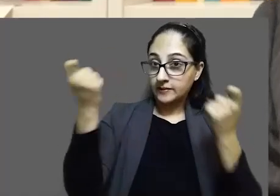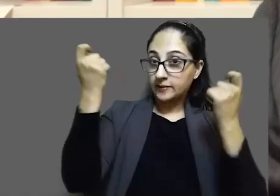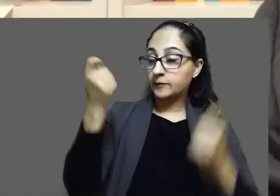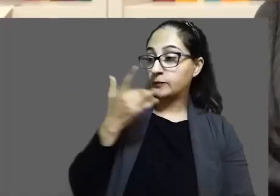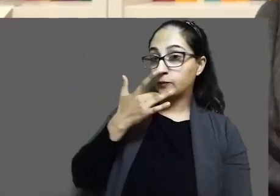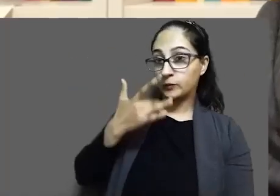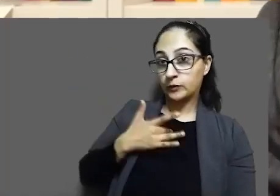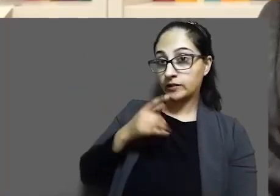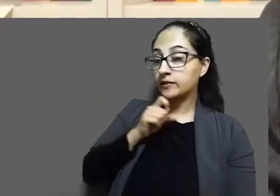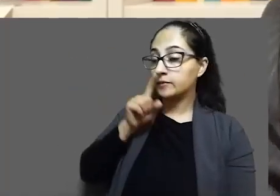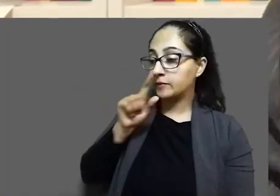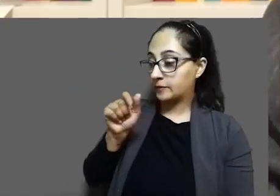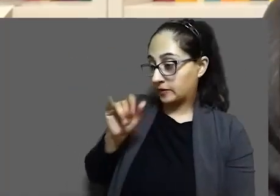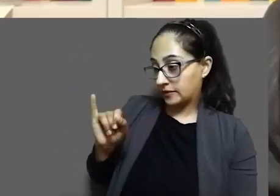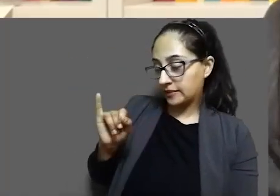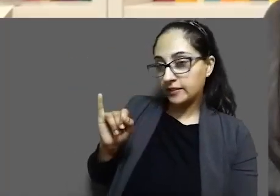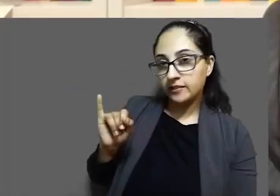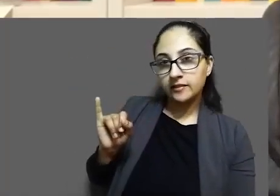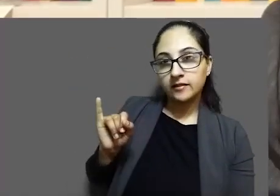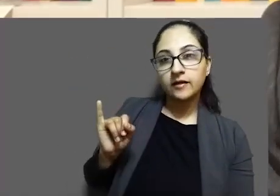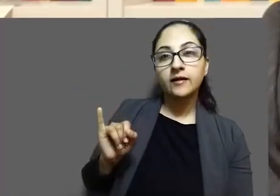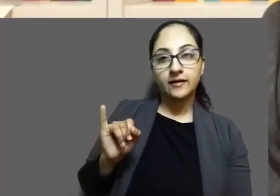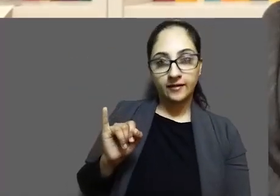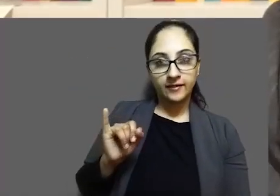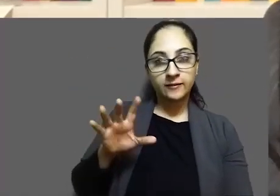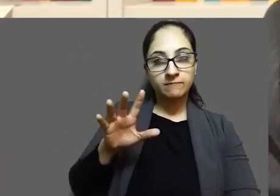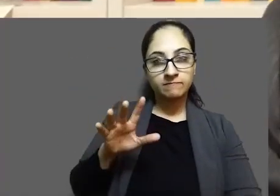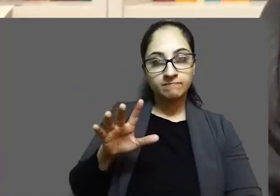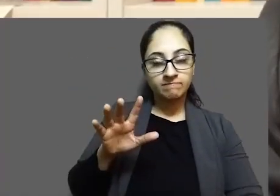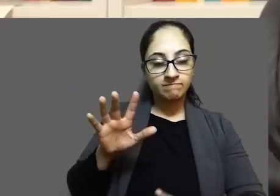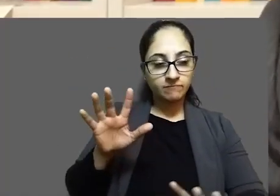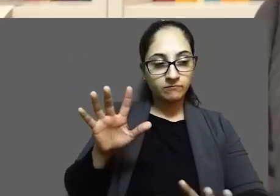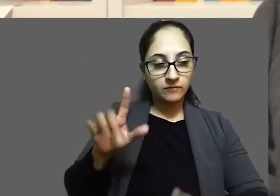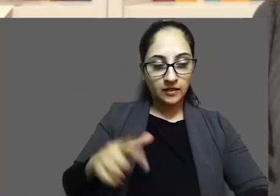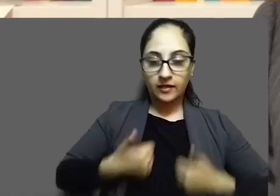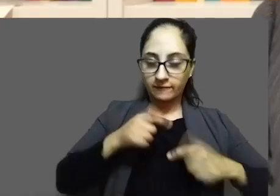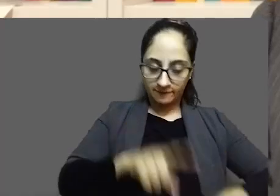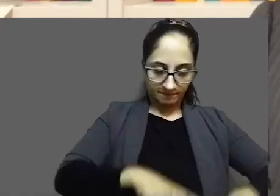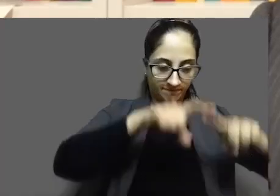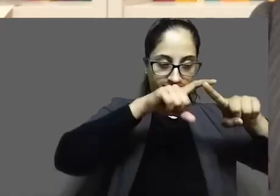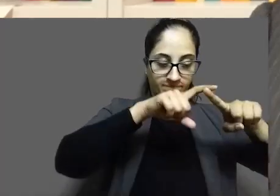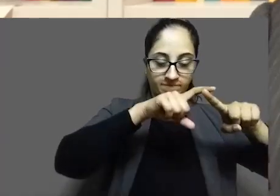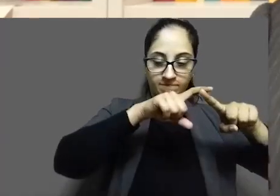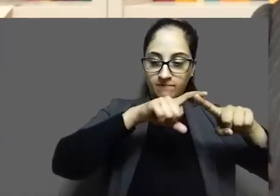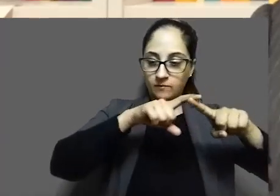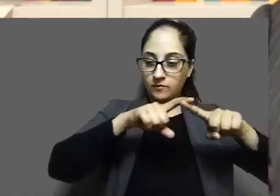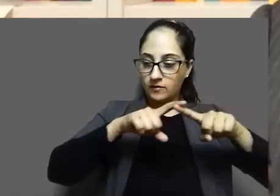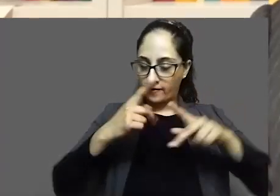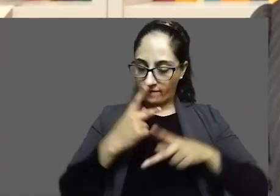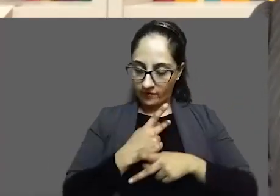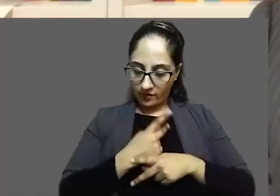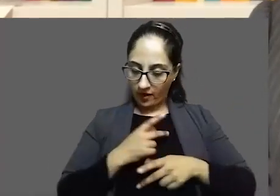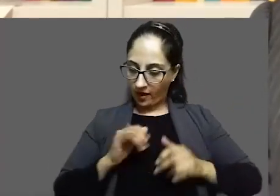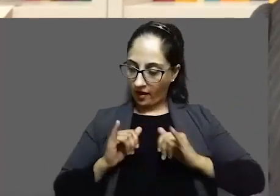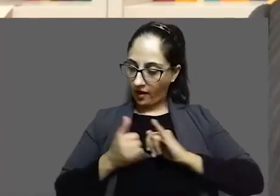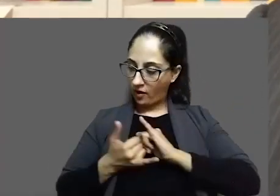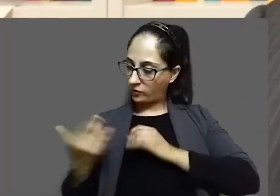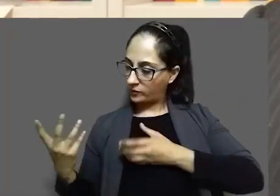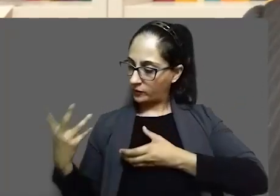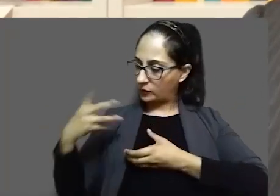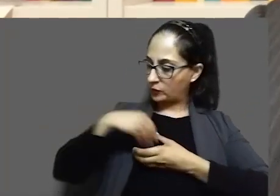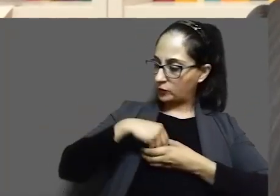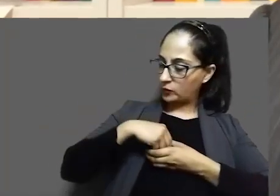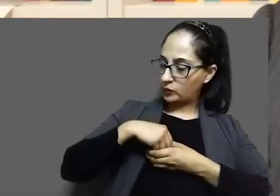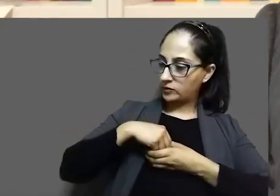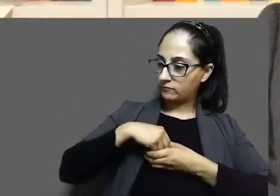Ali, in ways that it becomes instinctual and natural to me? And for me, I think that starts with the question that we should all